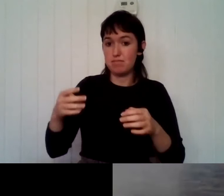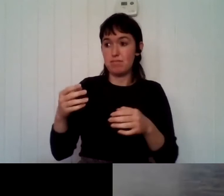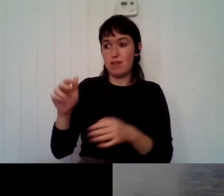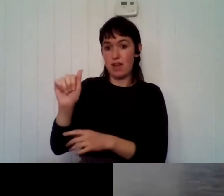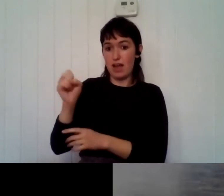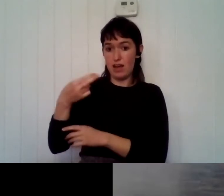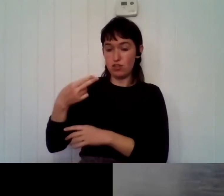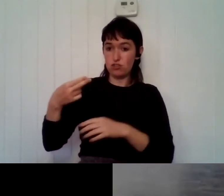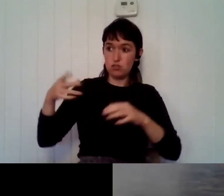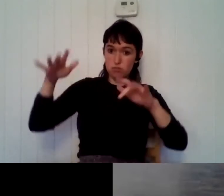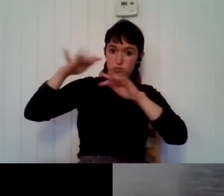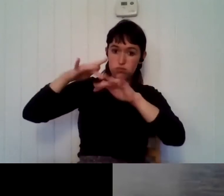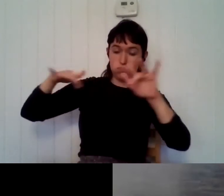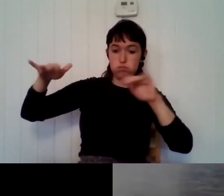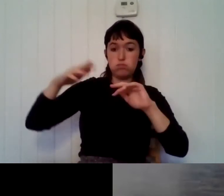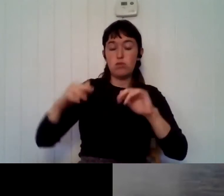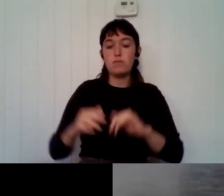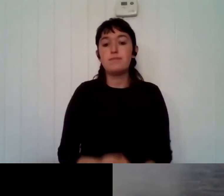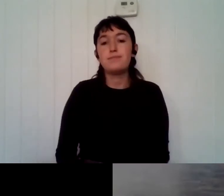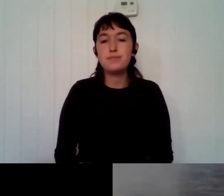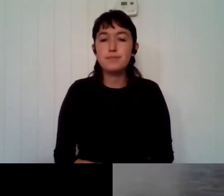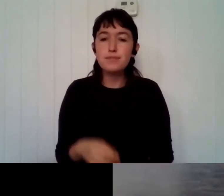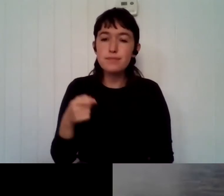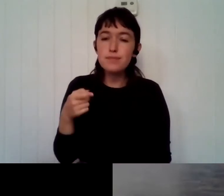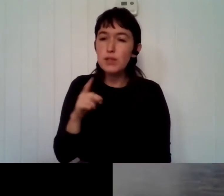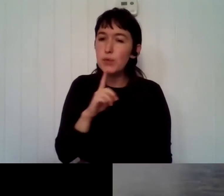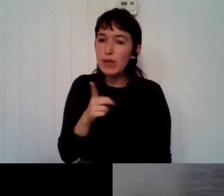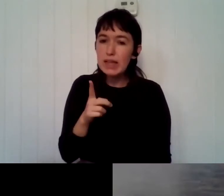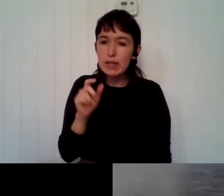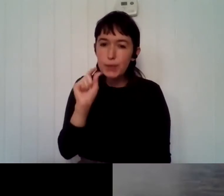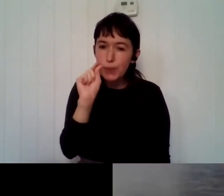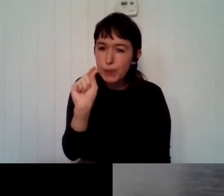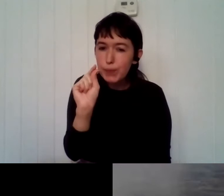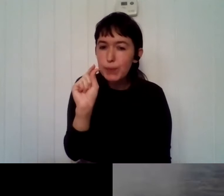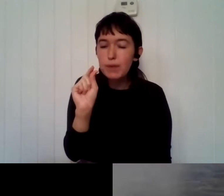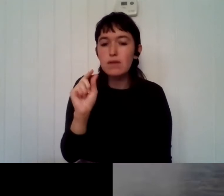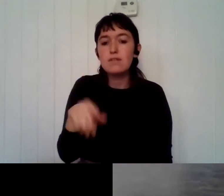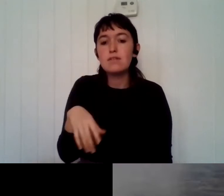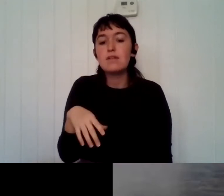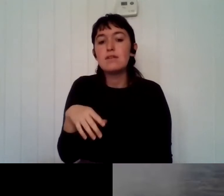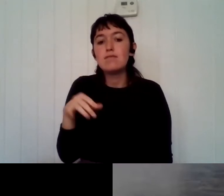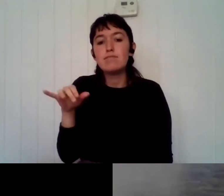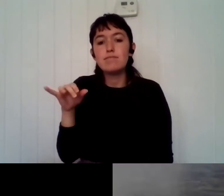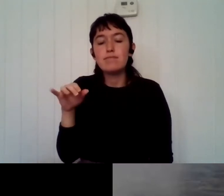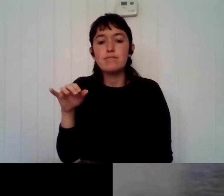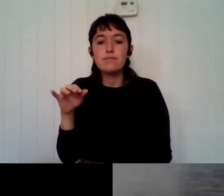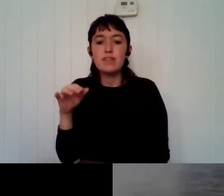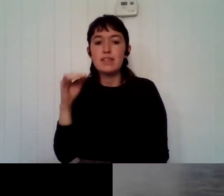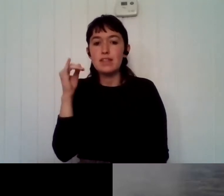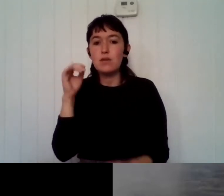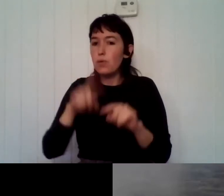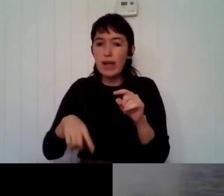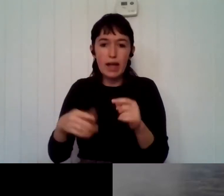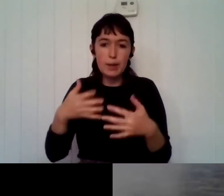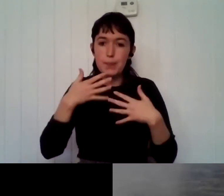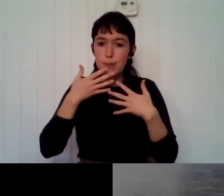it's really fine rock pulverized, and it's also a glass type of rock. If you breathe it in, it's